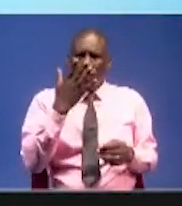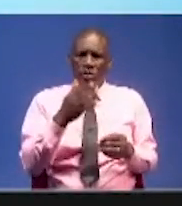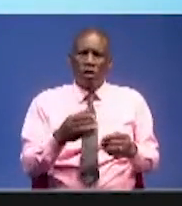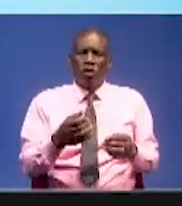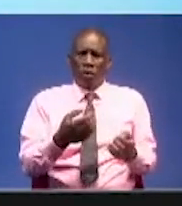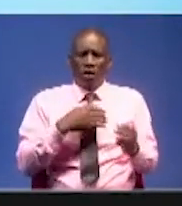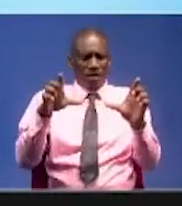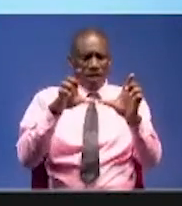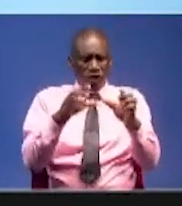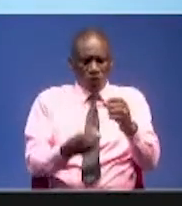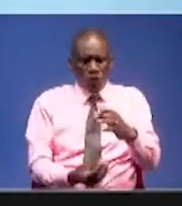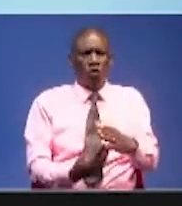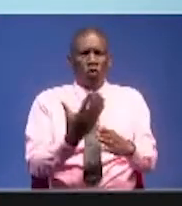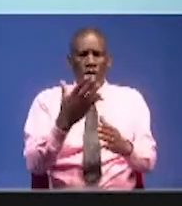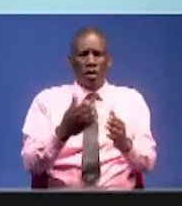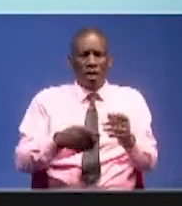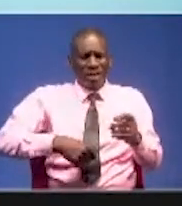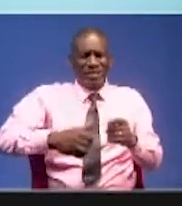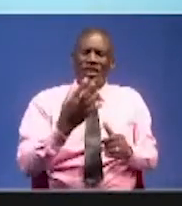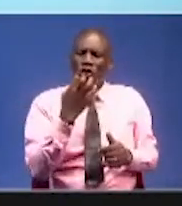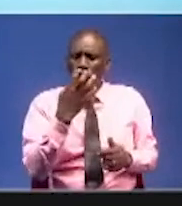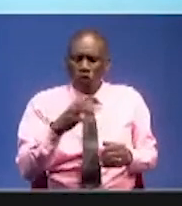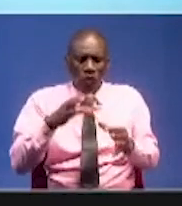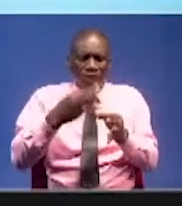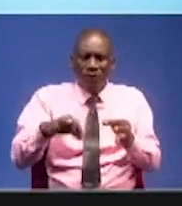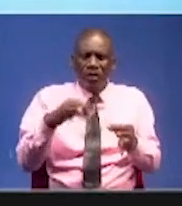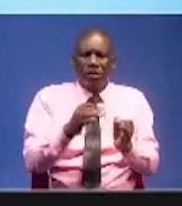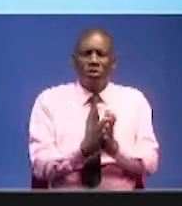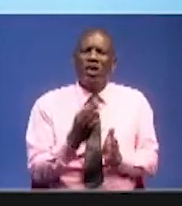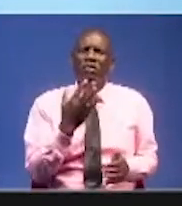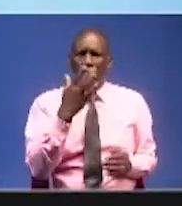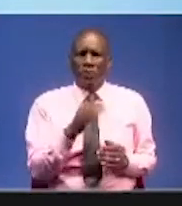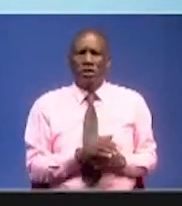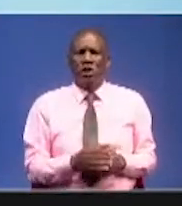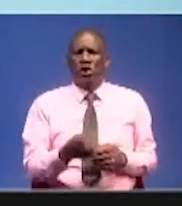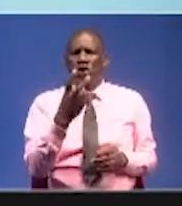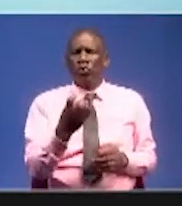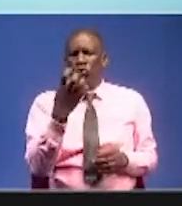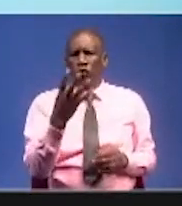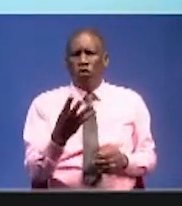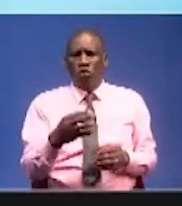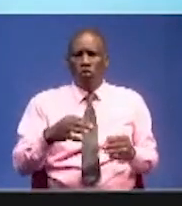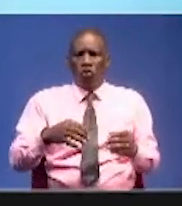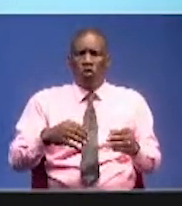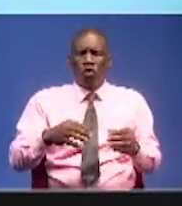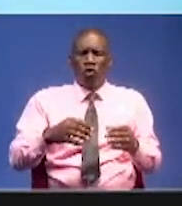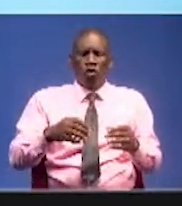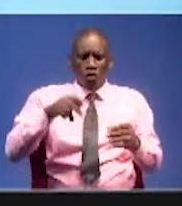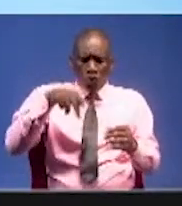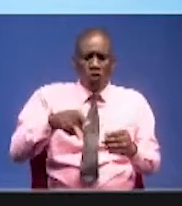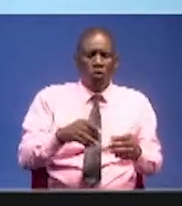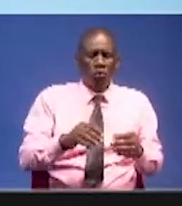growing, handling and selling fruits, vegetables and flowers. The 2024 Horticultural Crops Authority